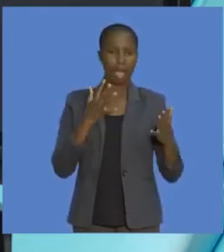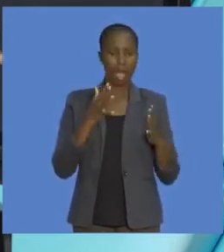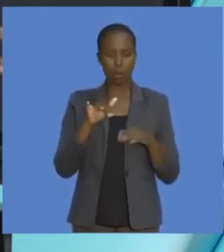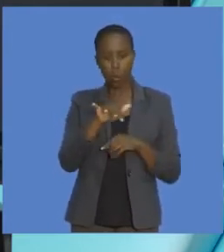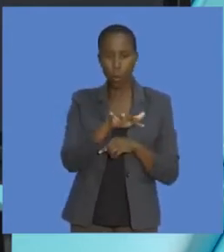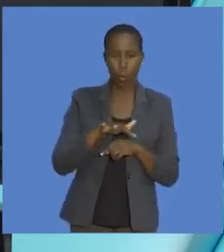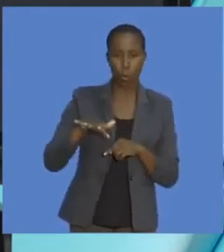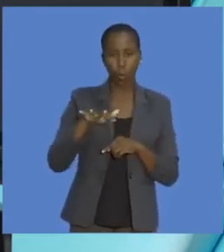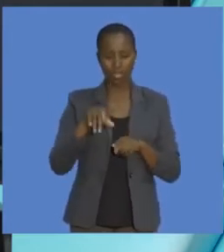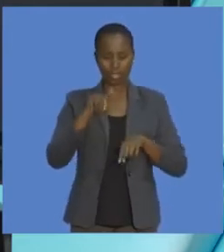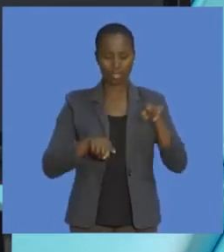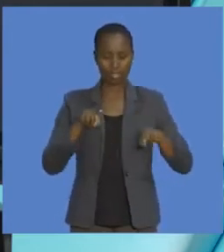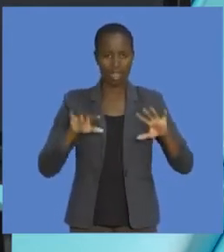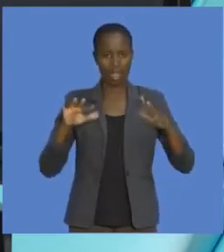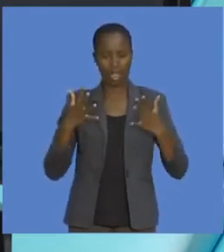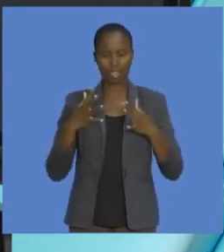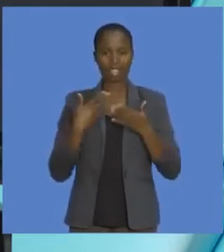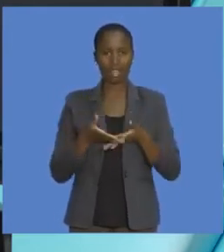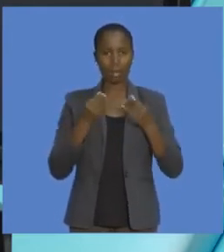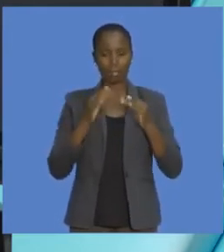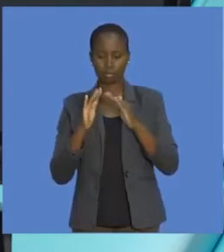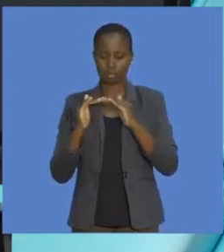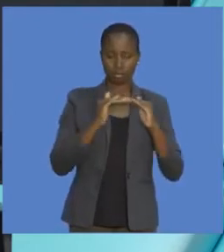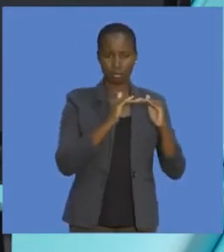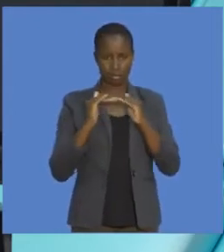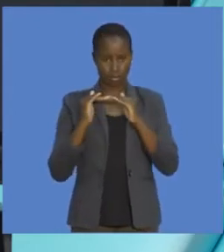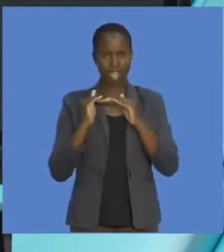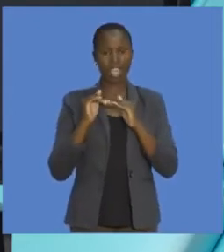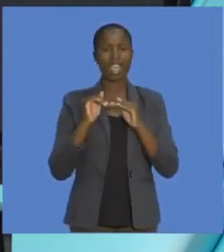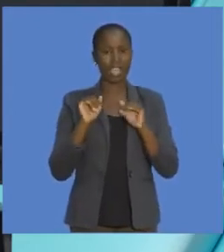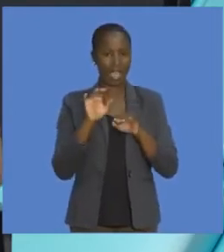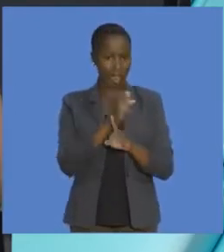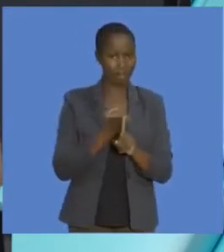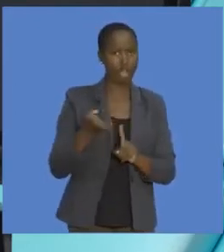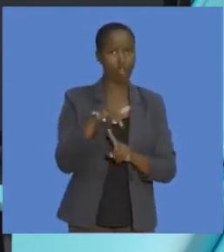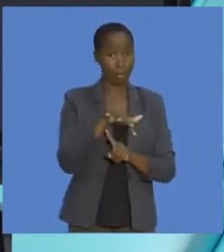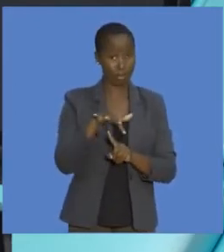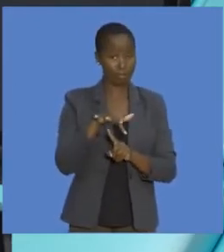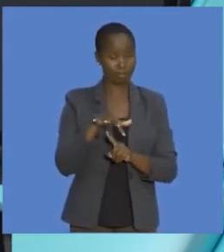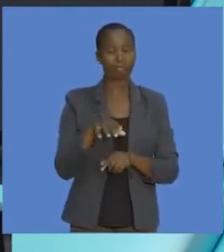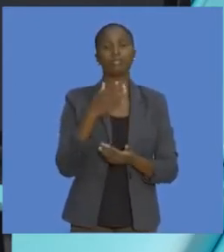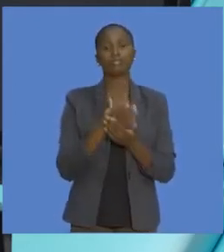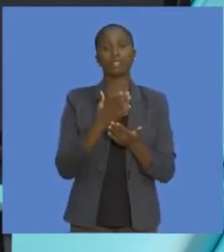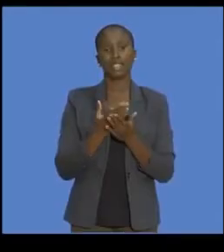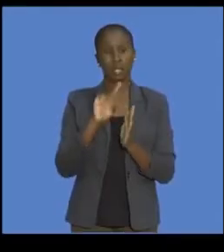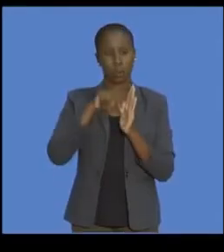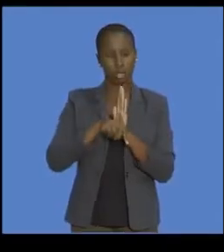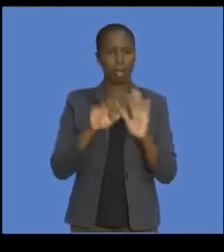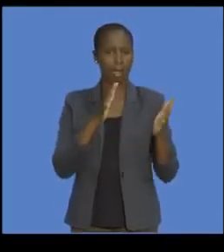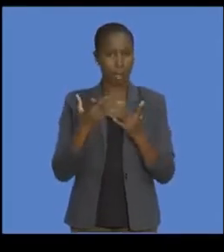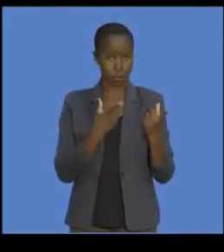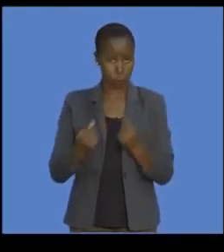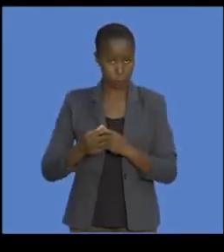within what we call a stable internal environment. Okay, so let's get into the concepts of this lesson.